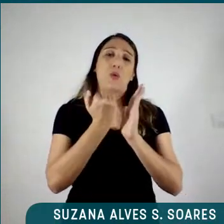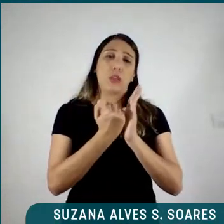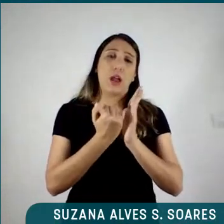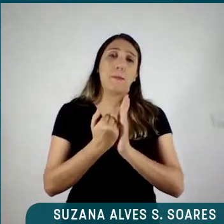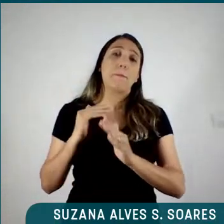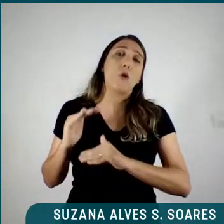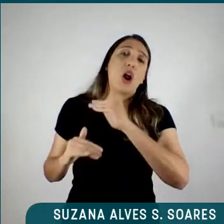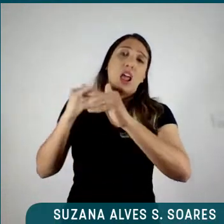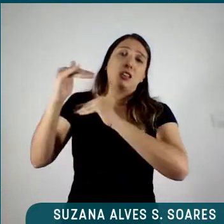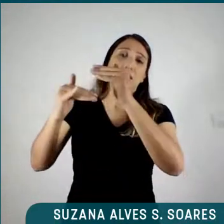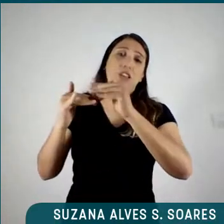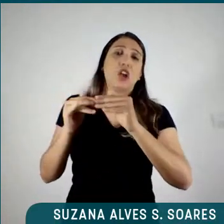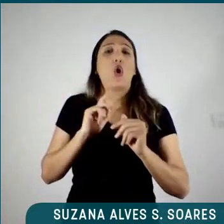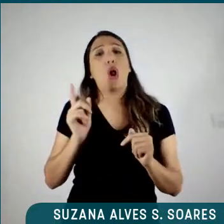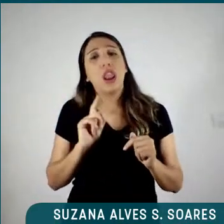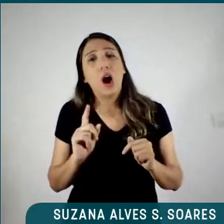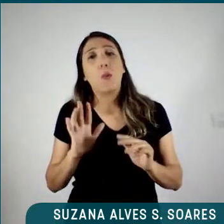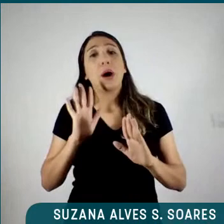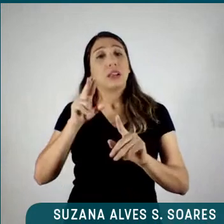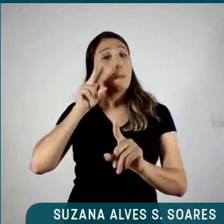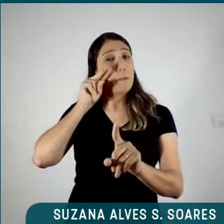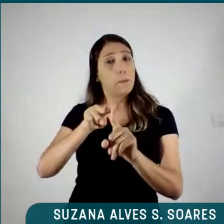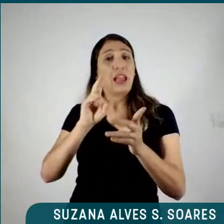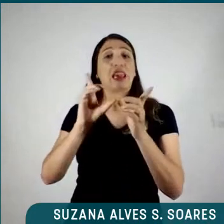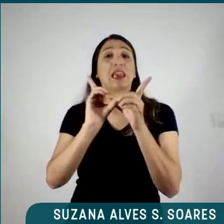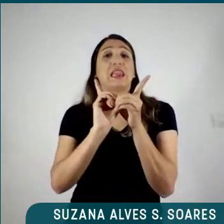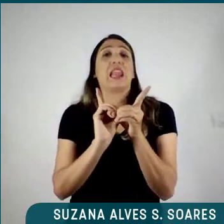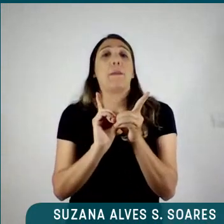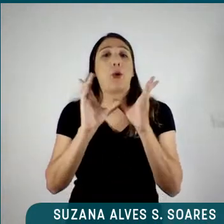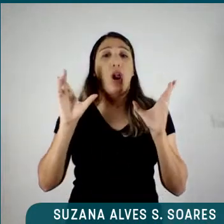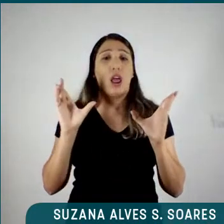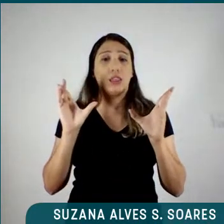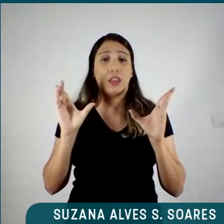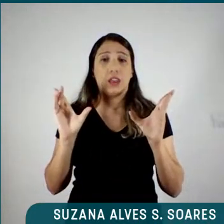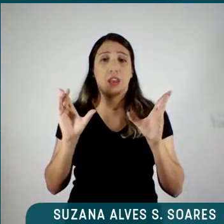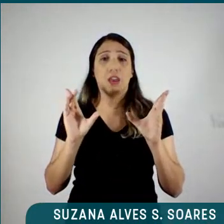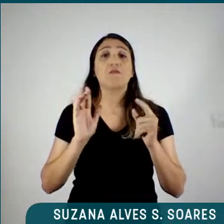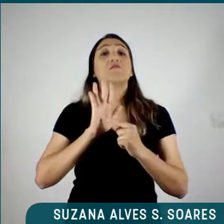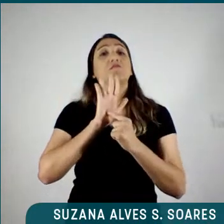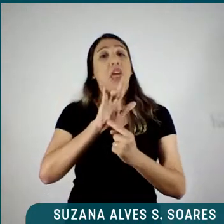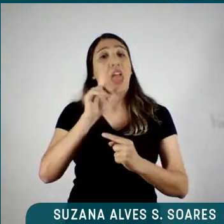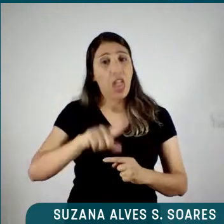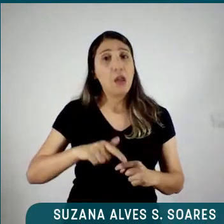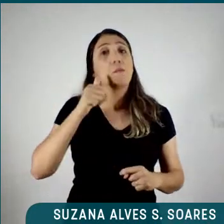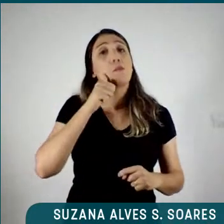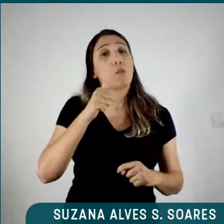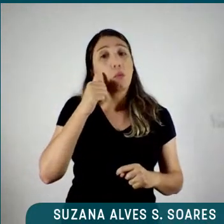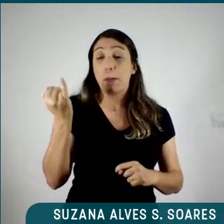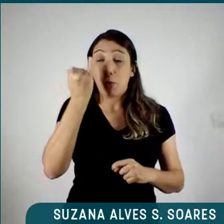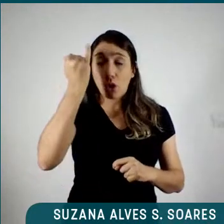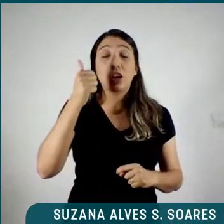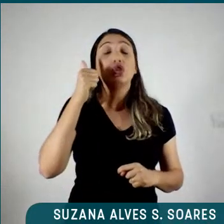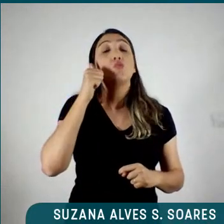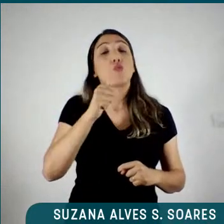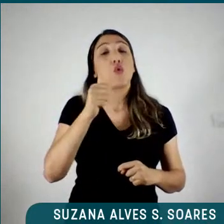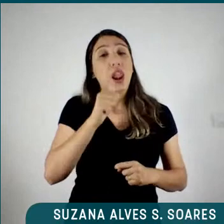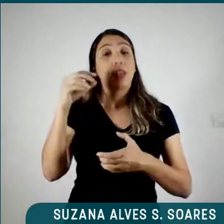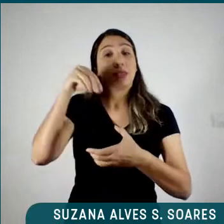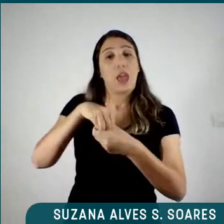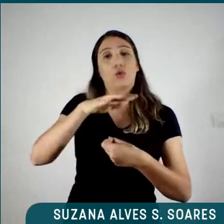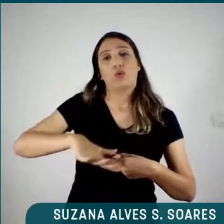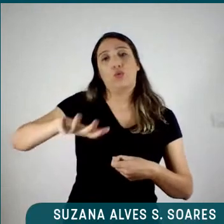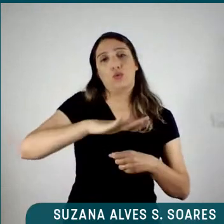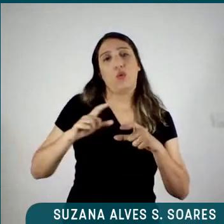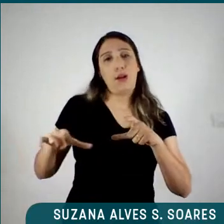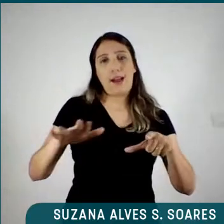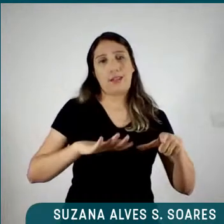independent of they representing a more advanced uh, idea. It is important